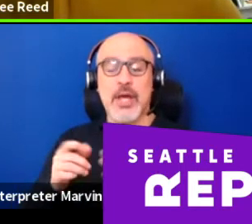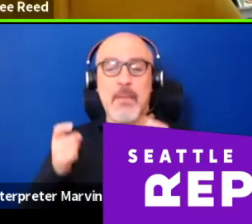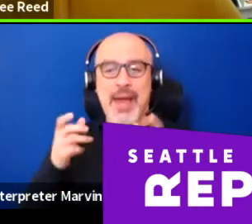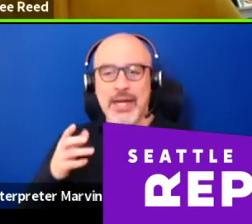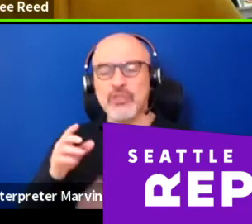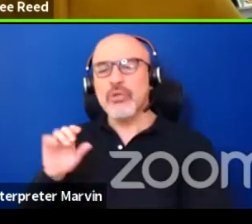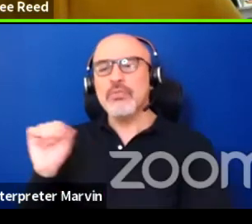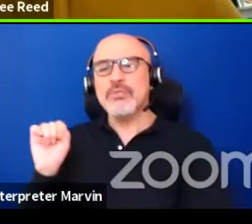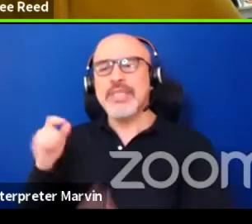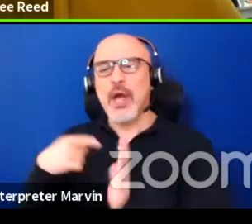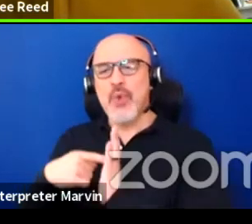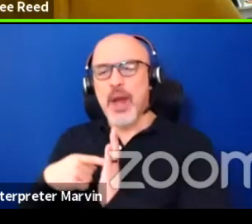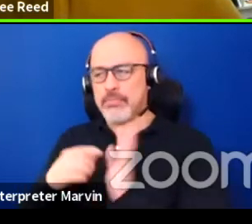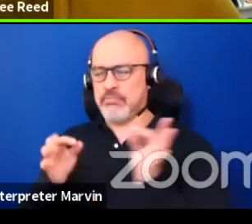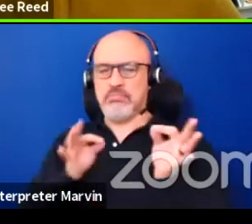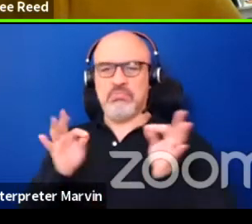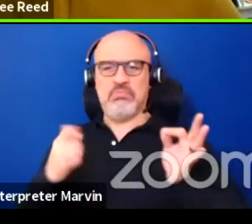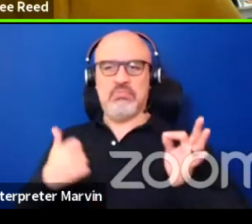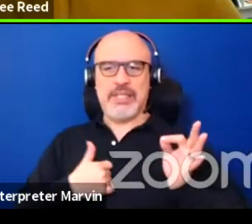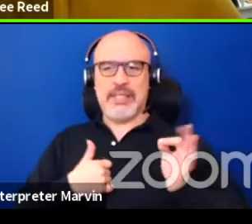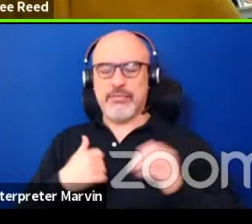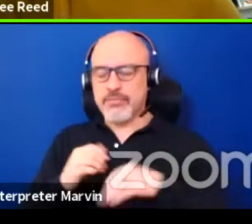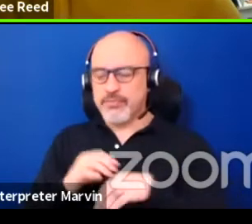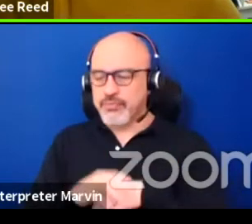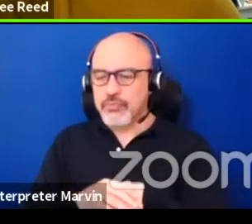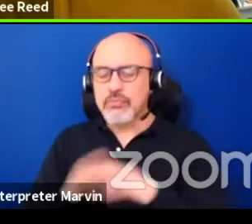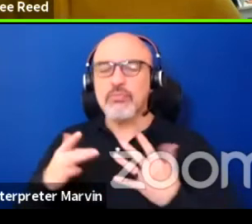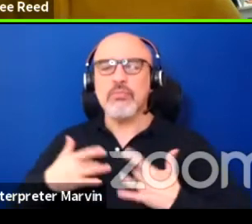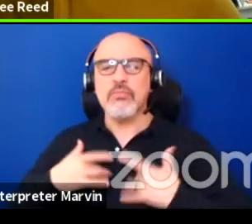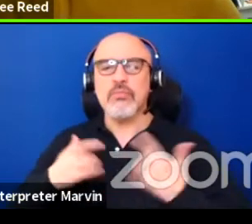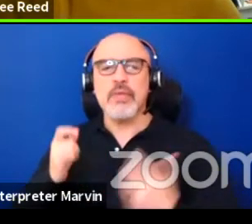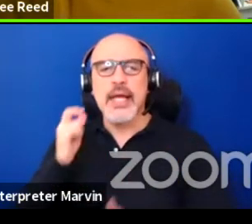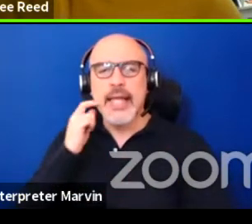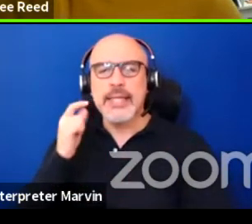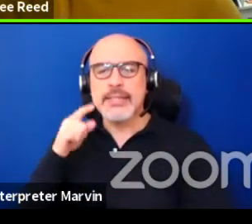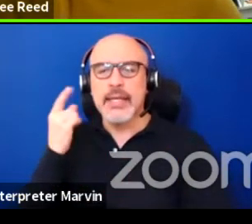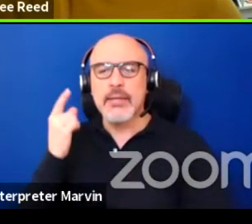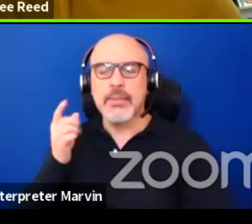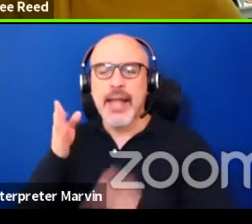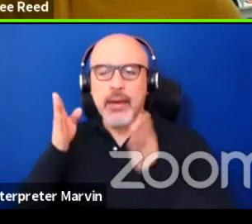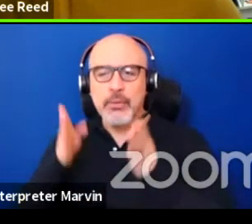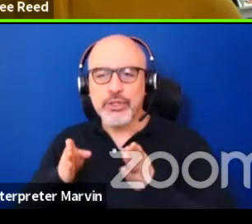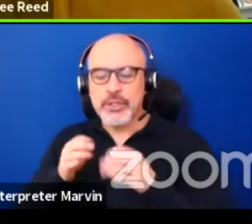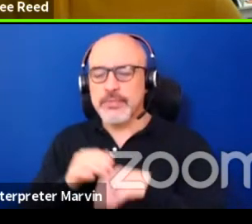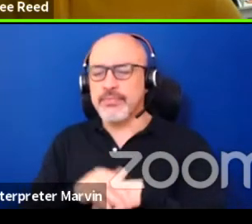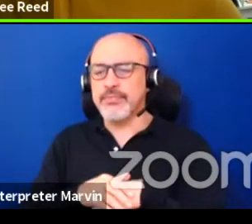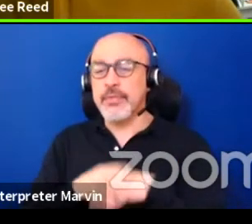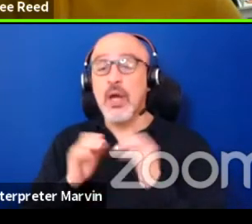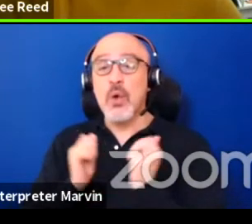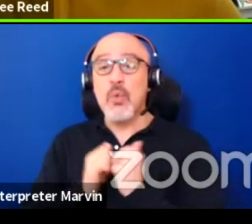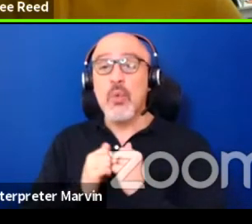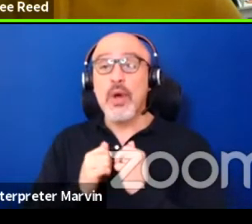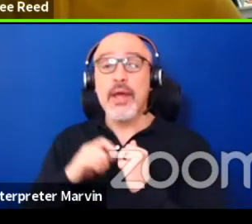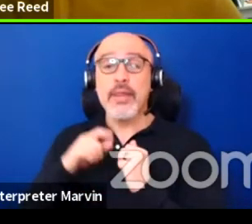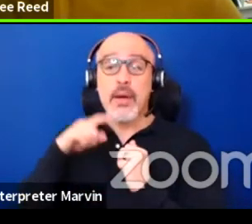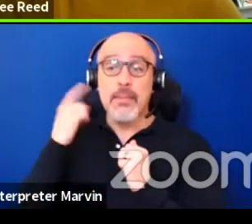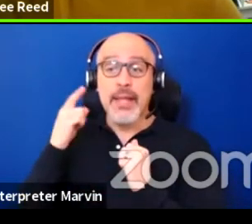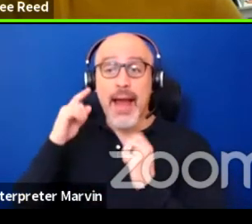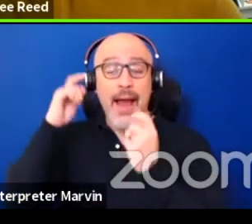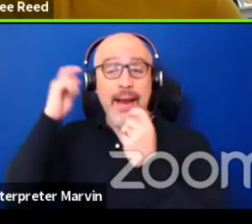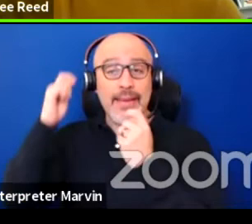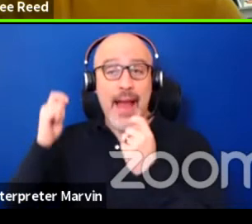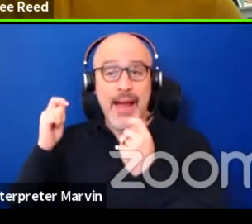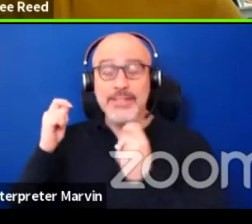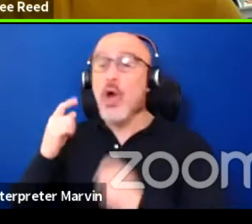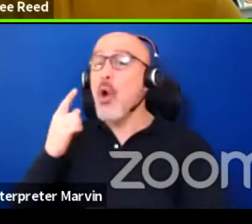will describe myself. I am a light-skinned Black person with Black locks with red